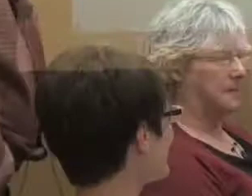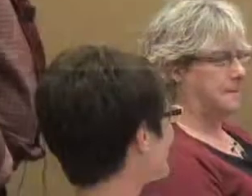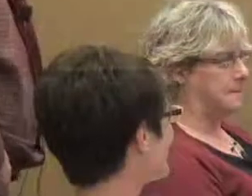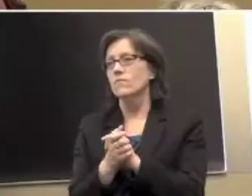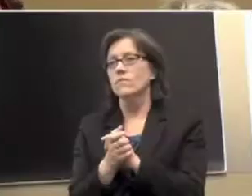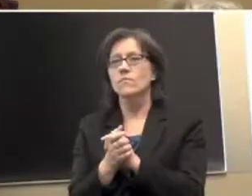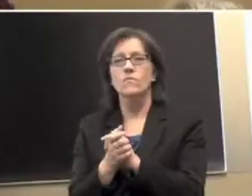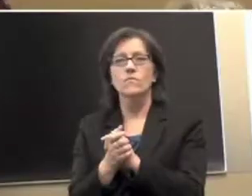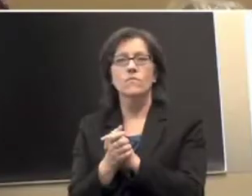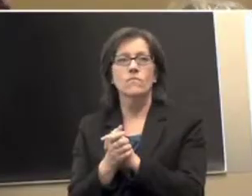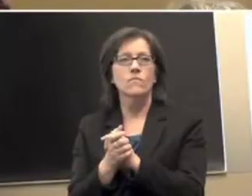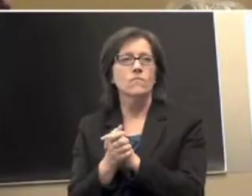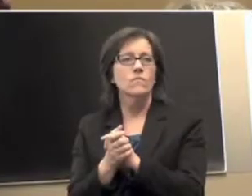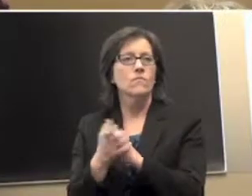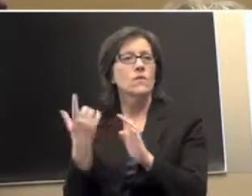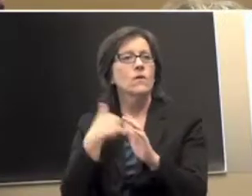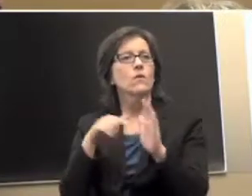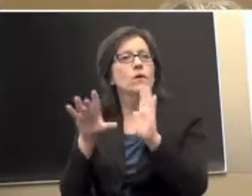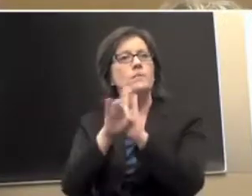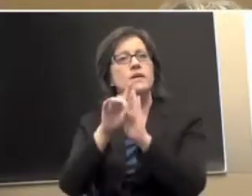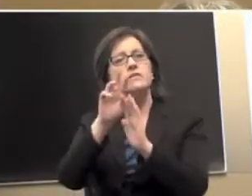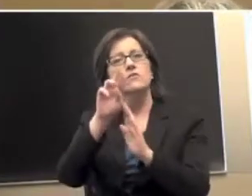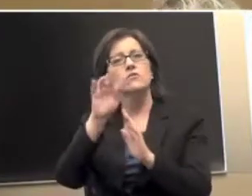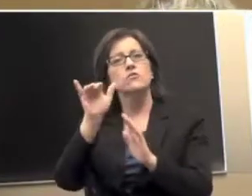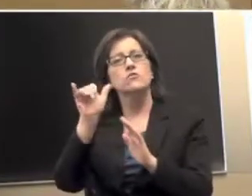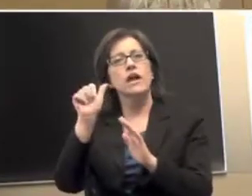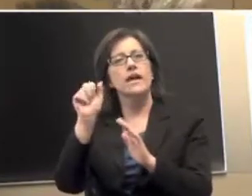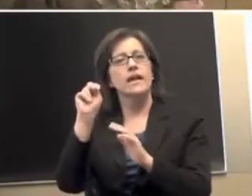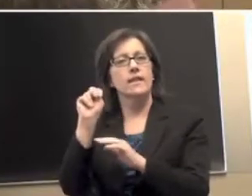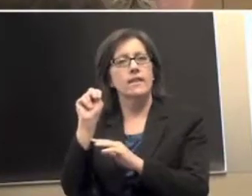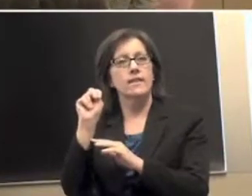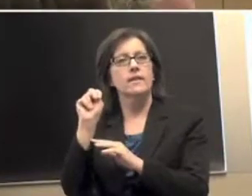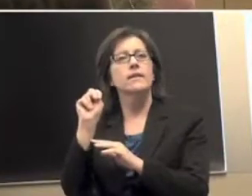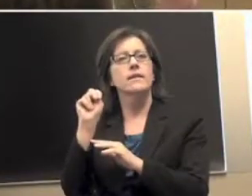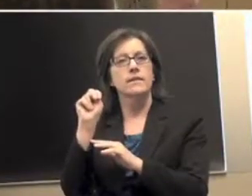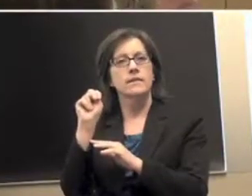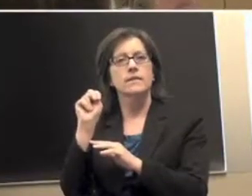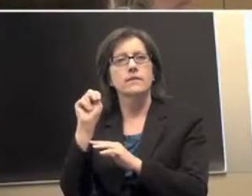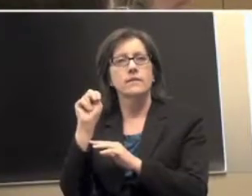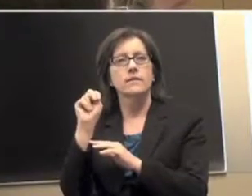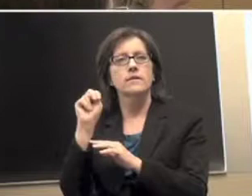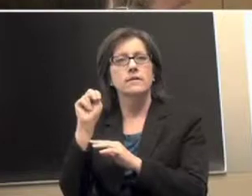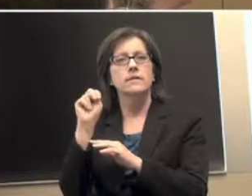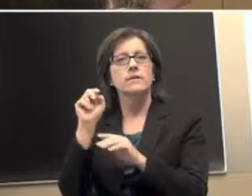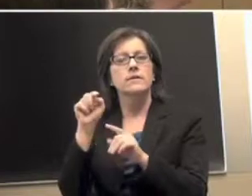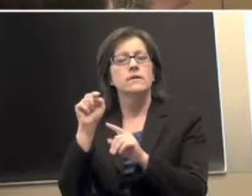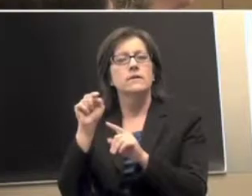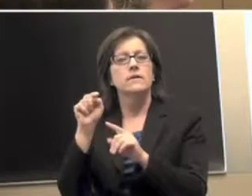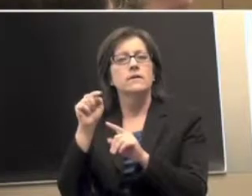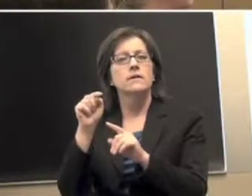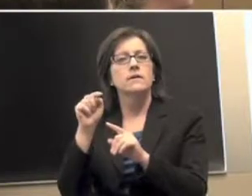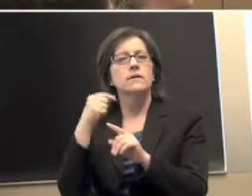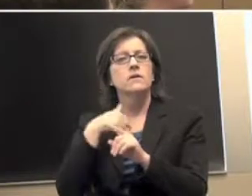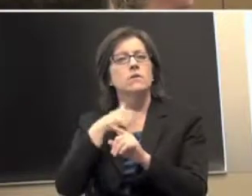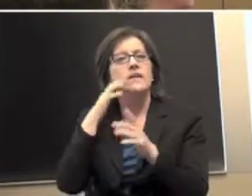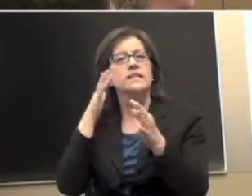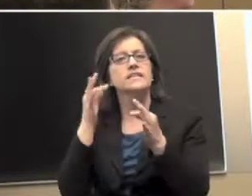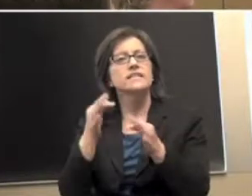you. We picked Ryan, and we